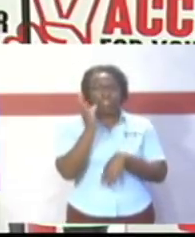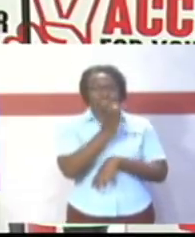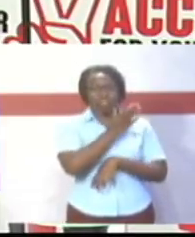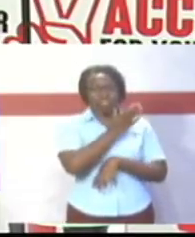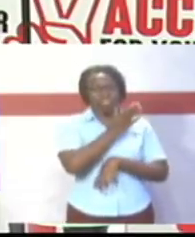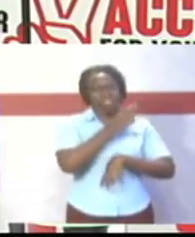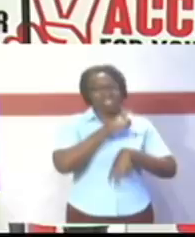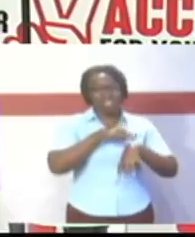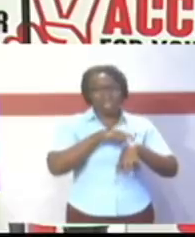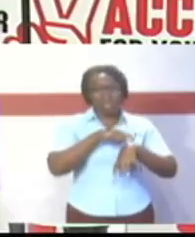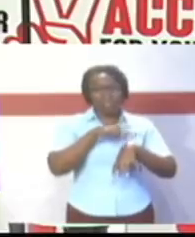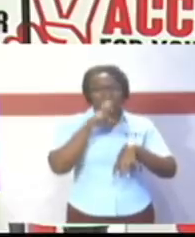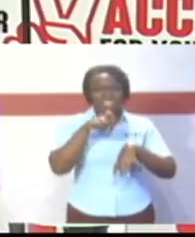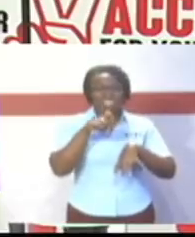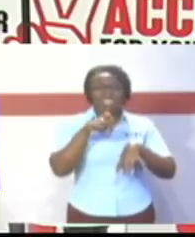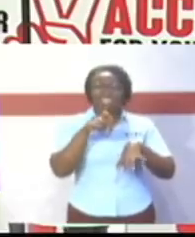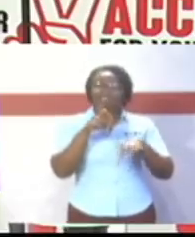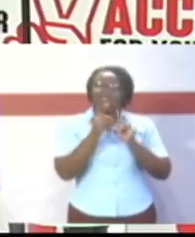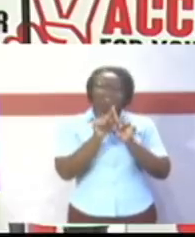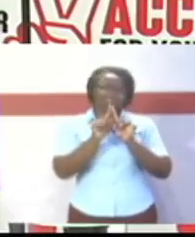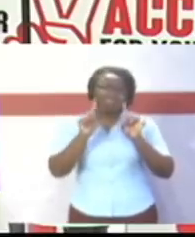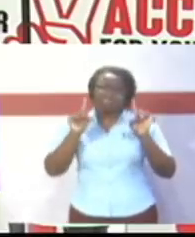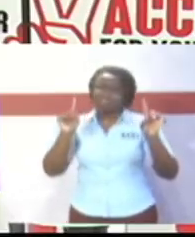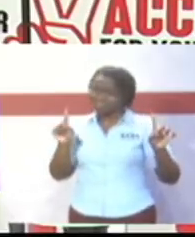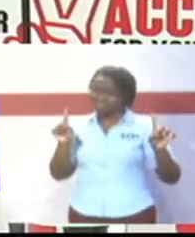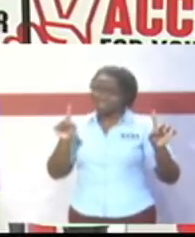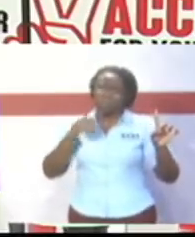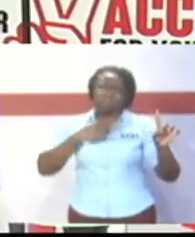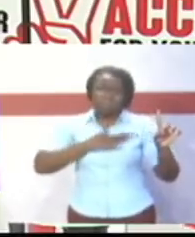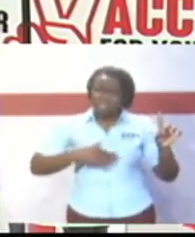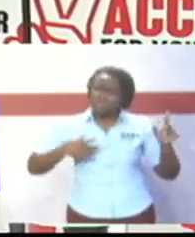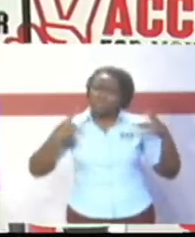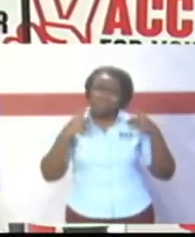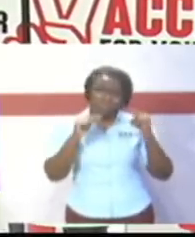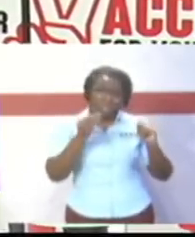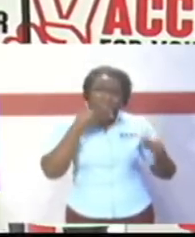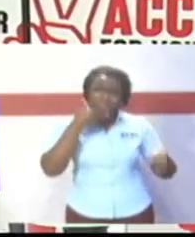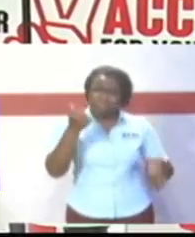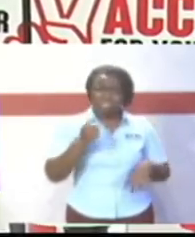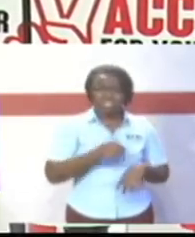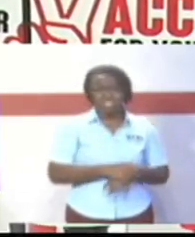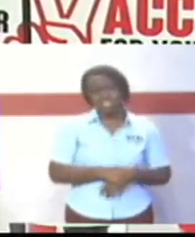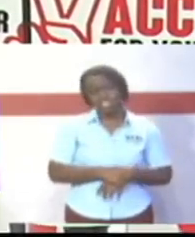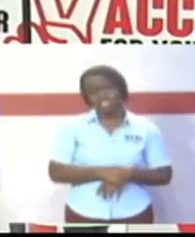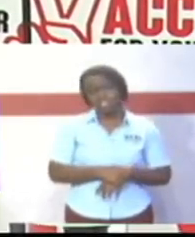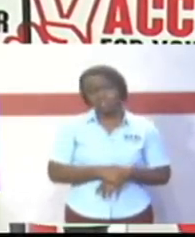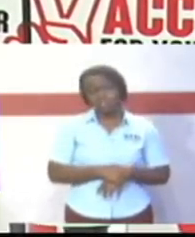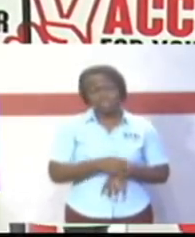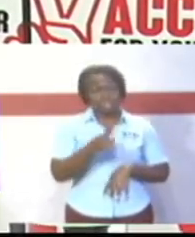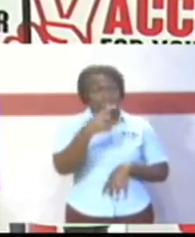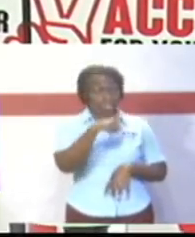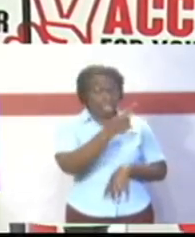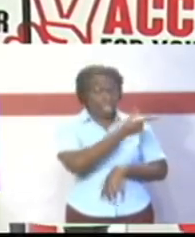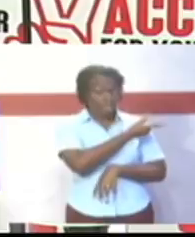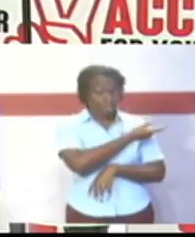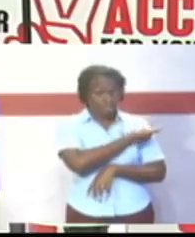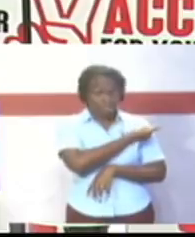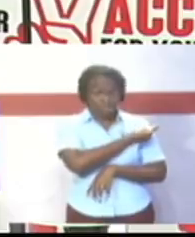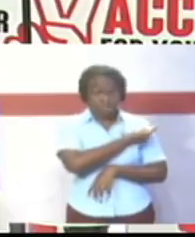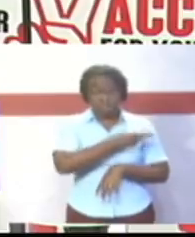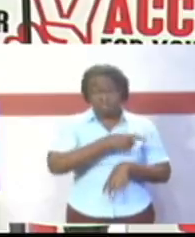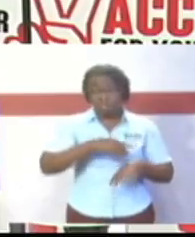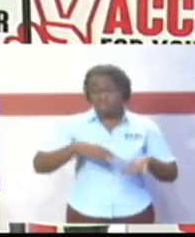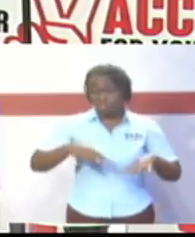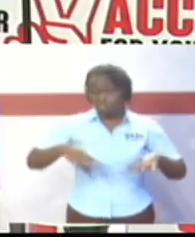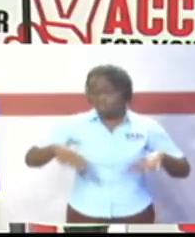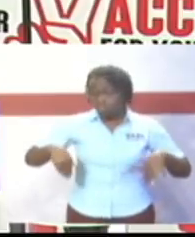really avoid social gatherings as much as humanly possible. For the unvaccinated, it